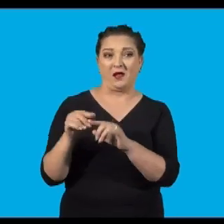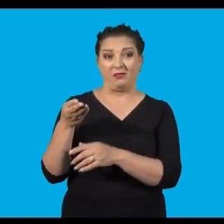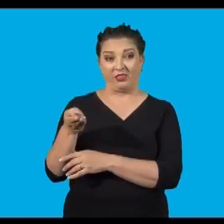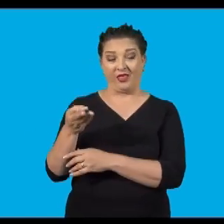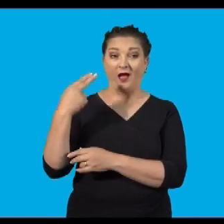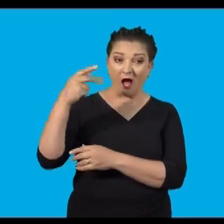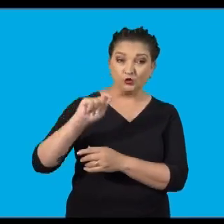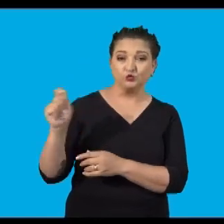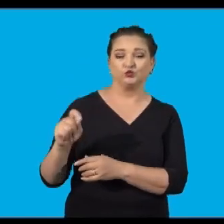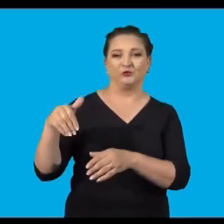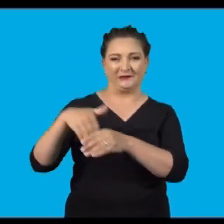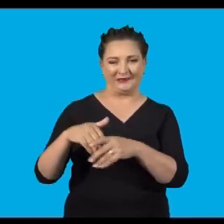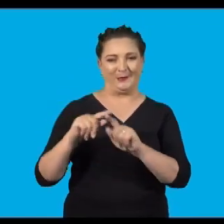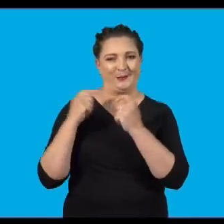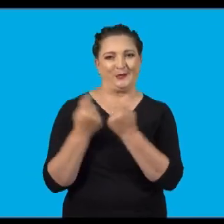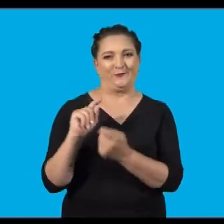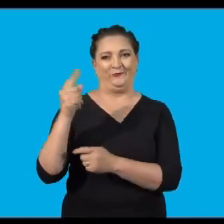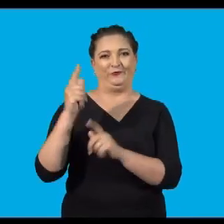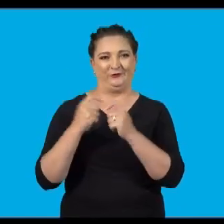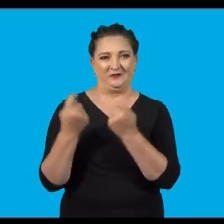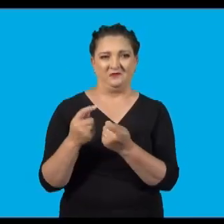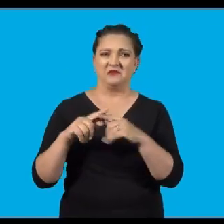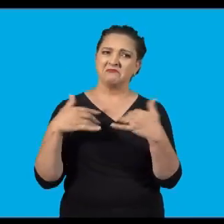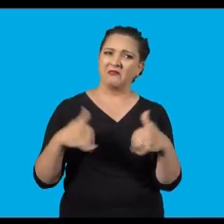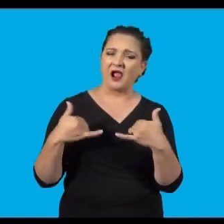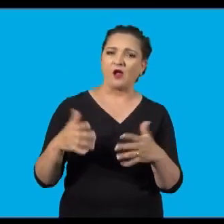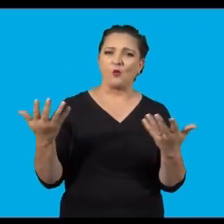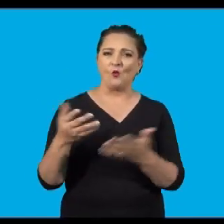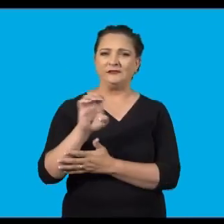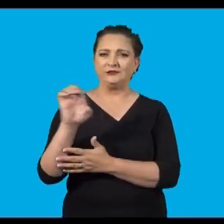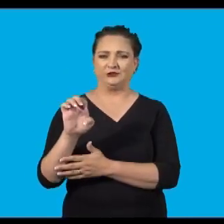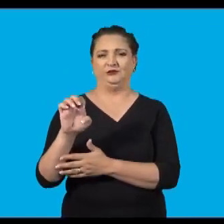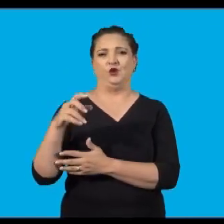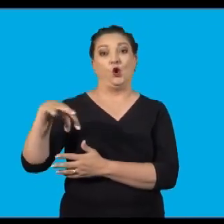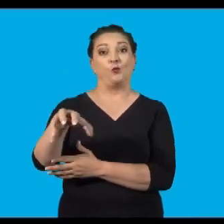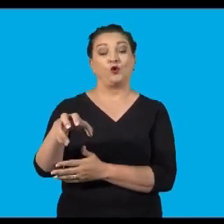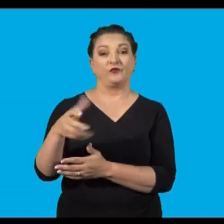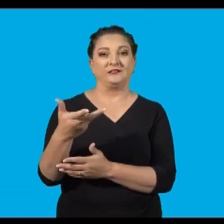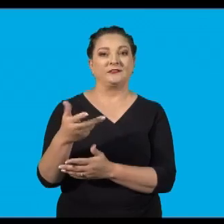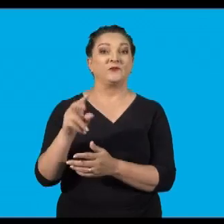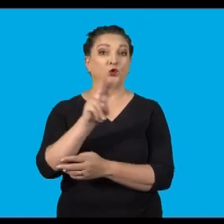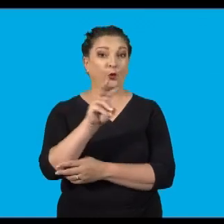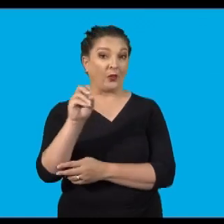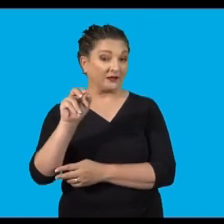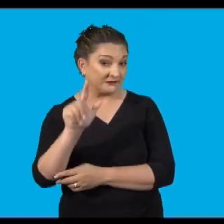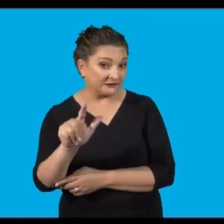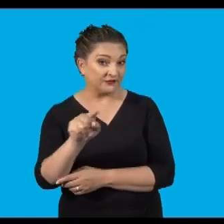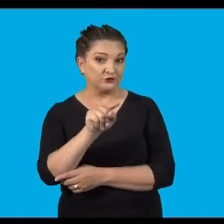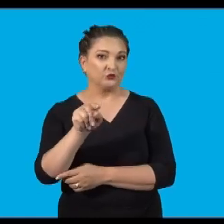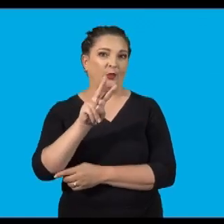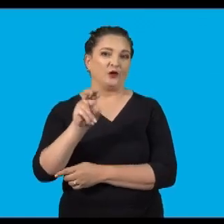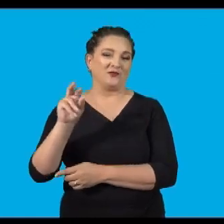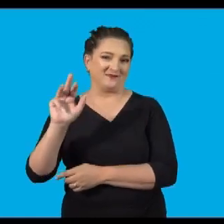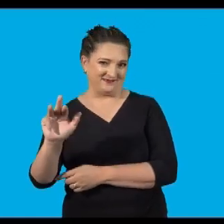player in the Grey High School first rugby team. He was also a player in the Eastern Province youth team between 2007